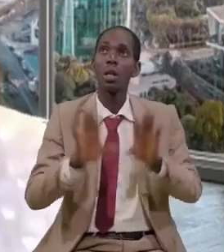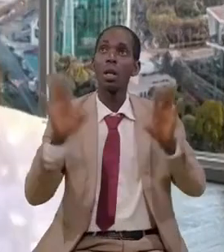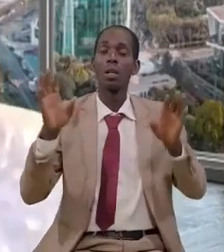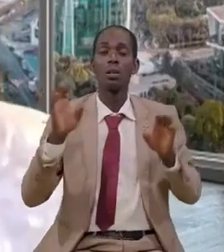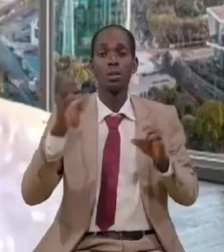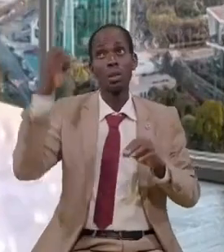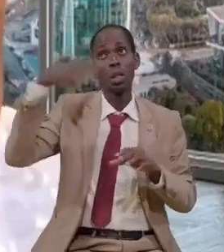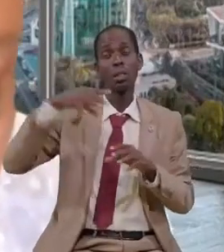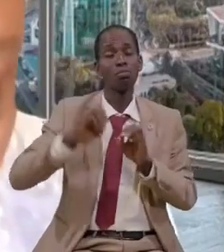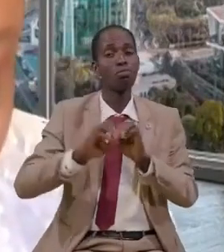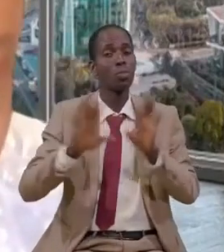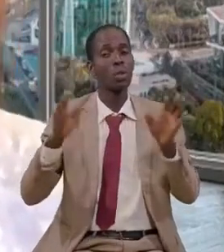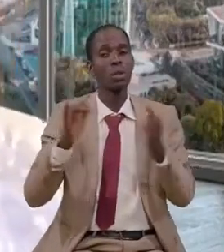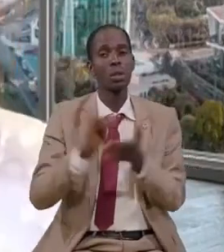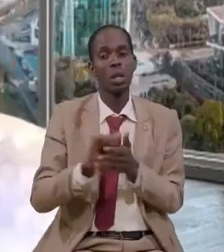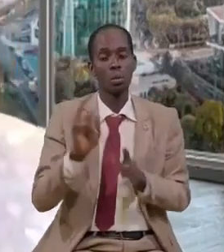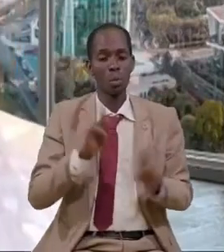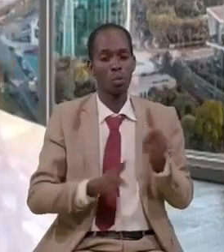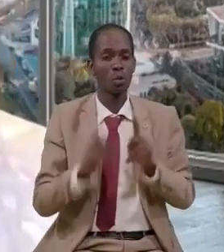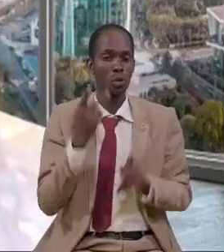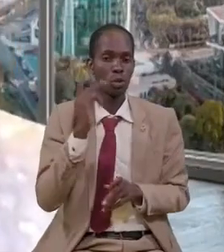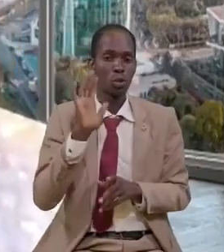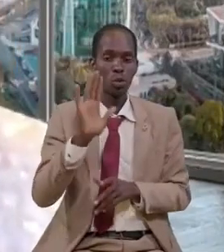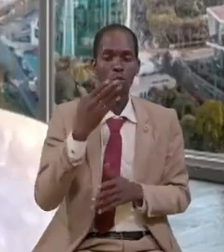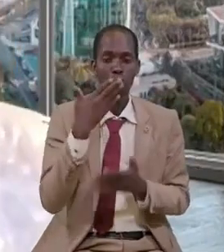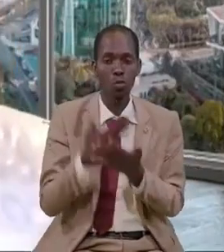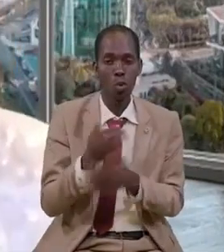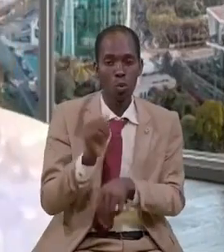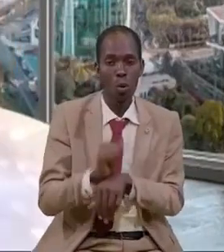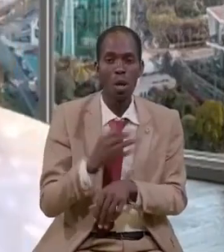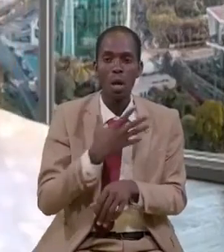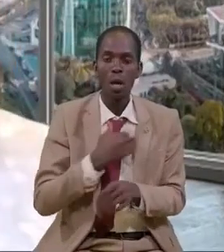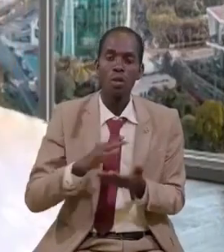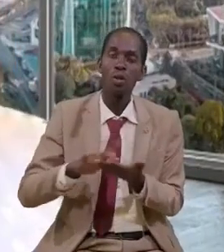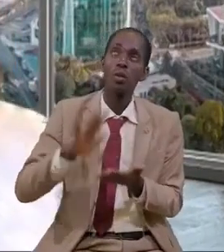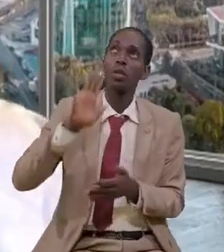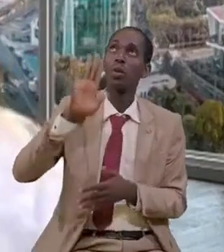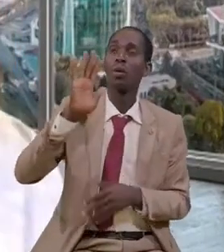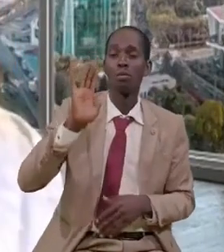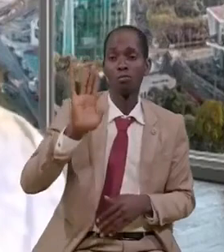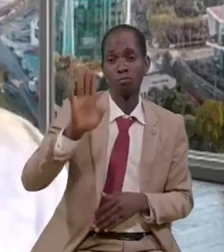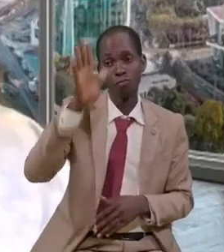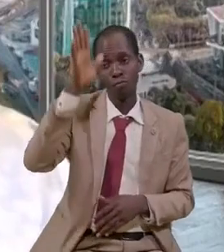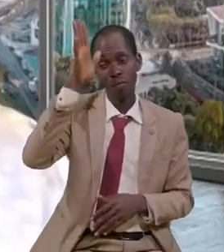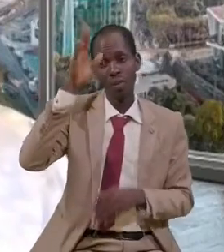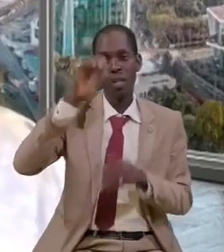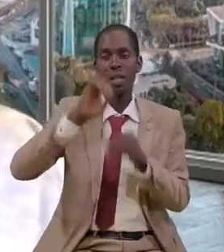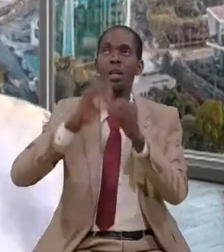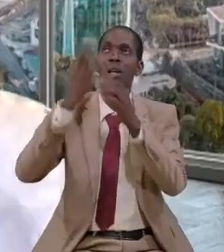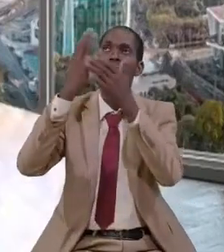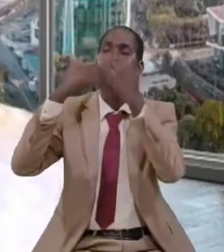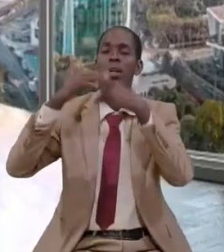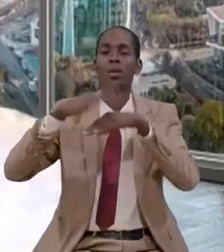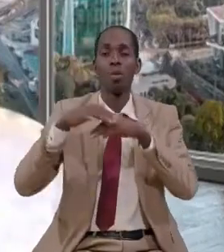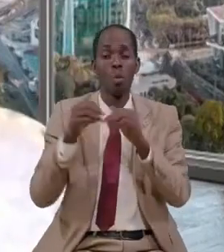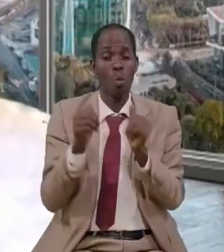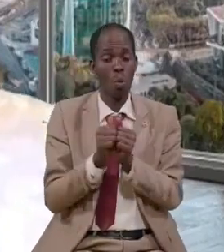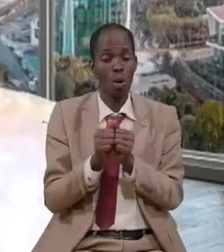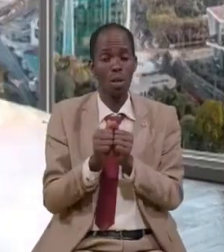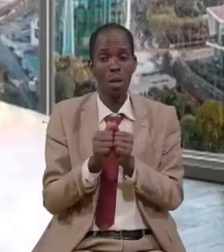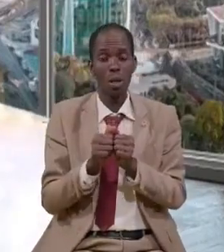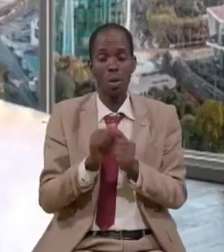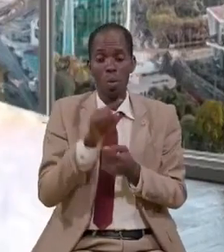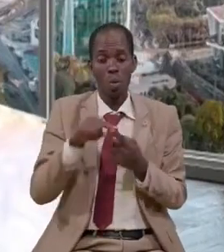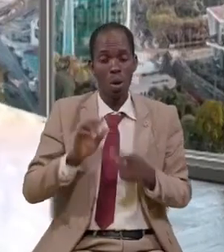works and glorify your Father which is in heaven. So you see, when our good works is seen, when